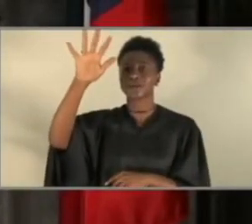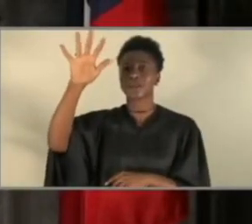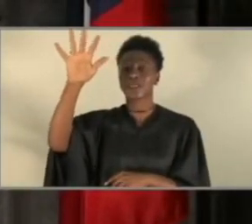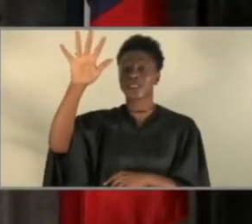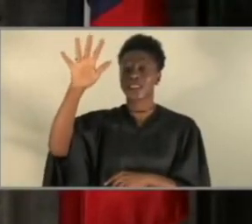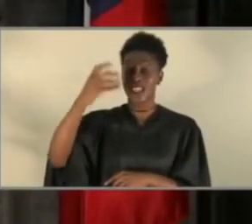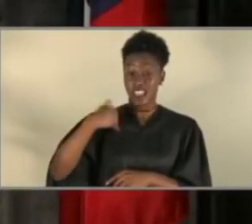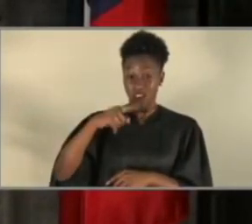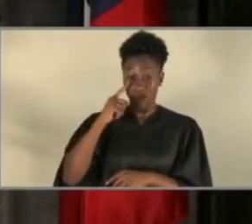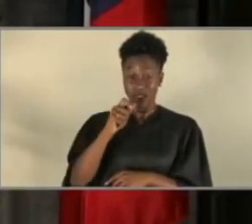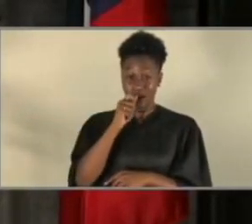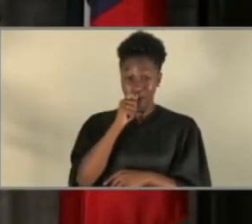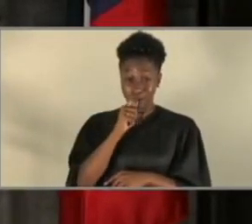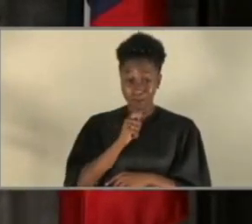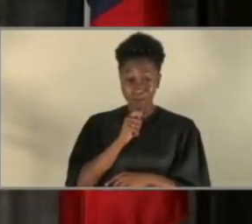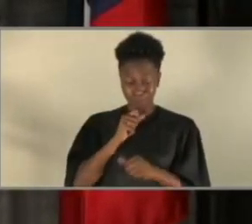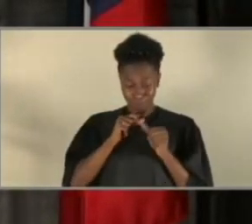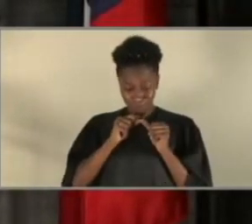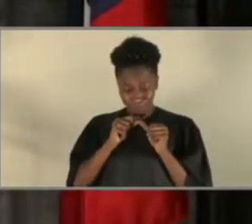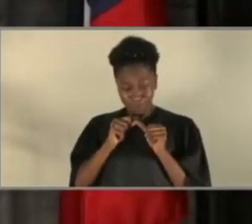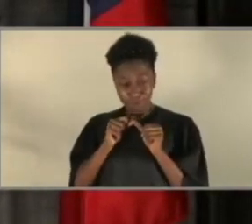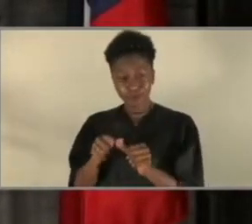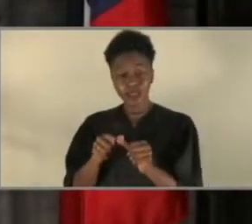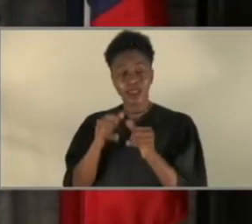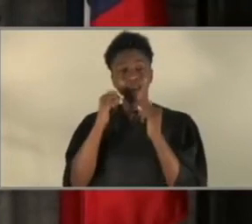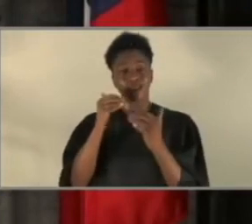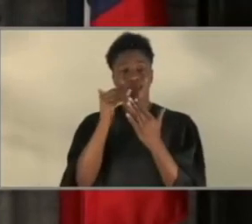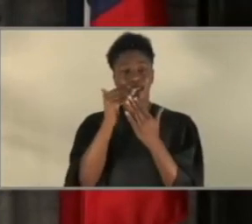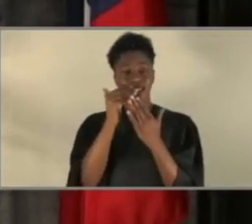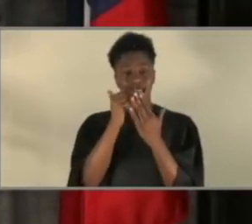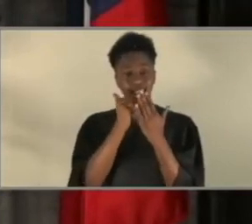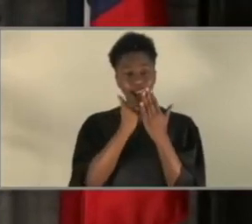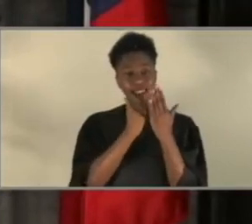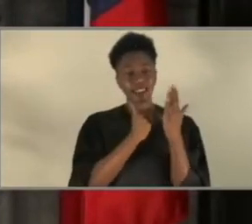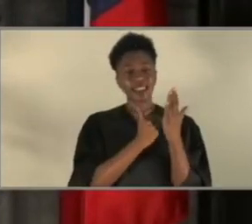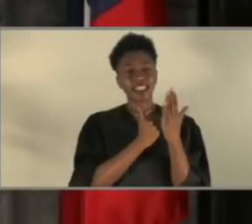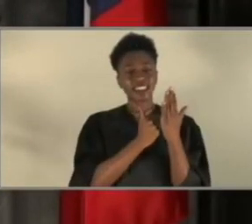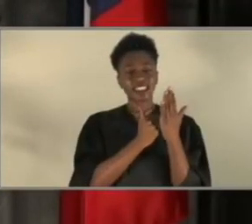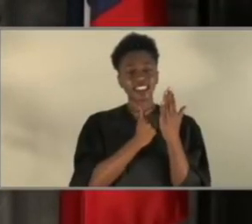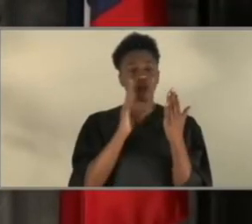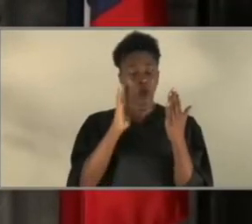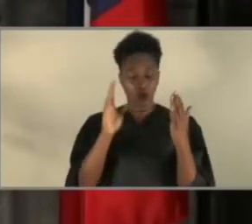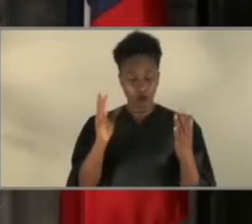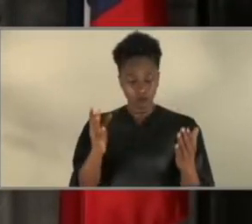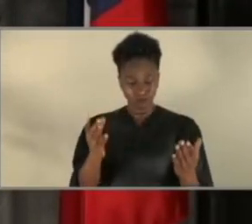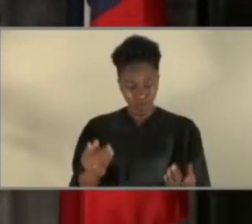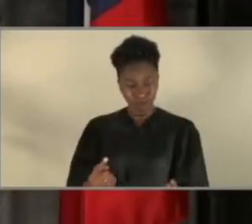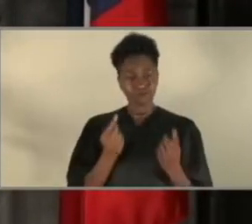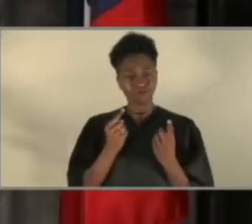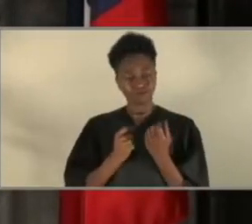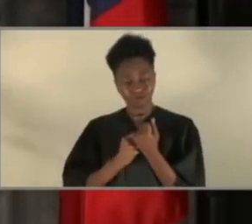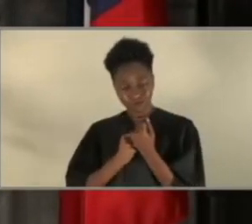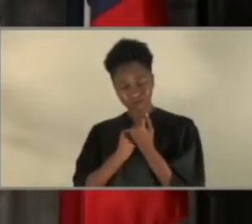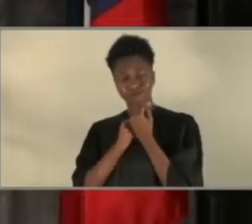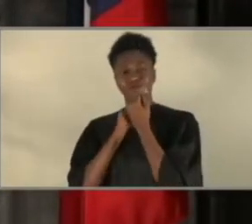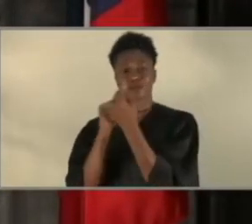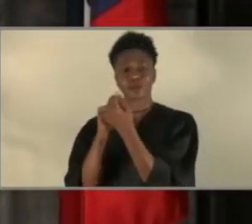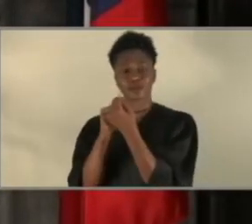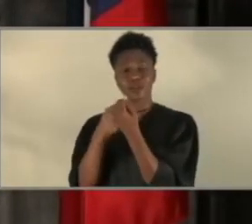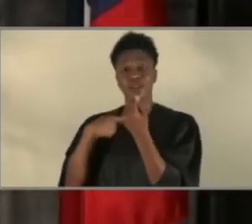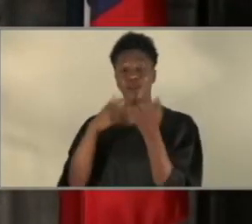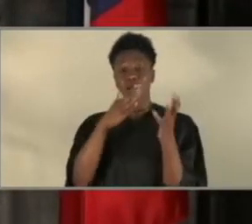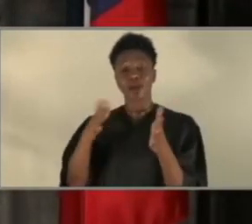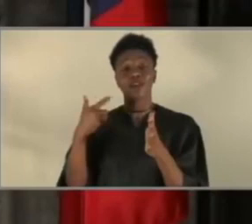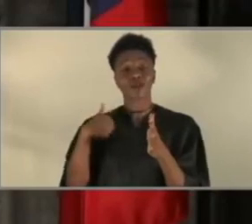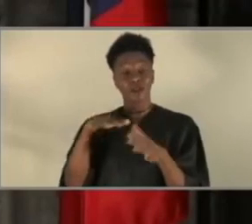diligent as we should have been, these lessons will rise to the forefront to aid and guide us on the path we have chosen